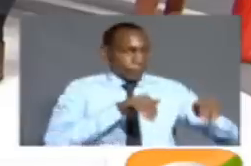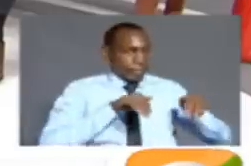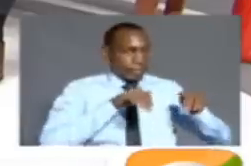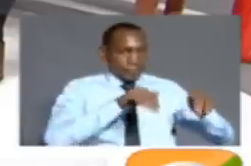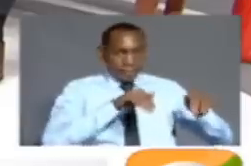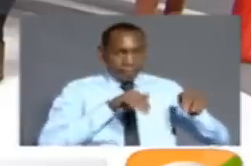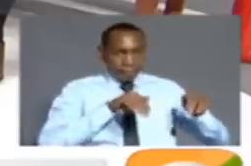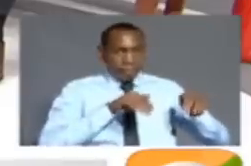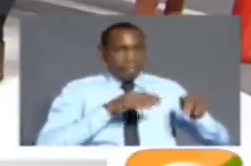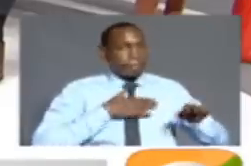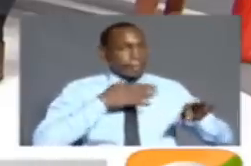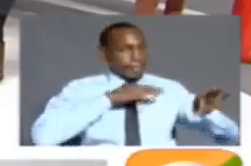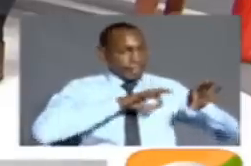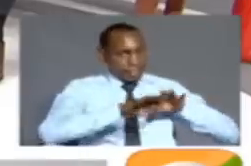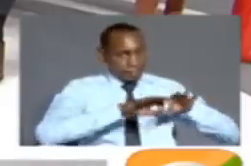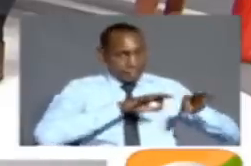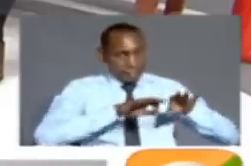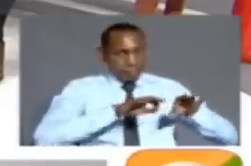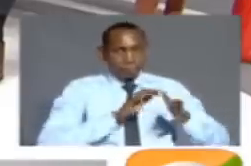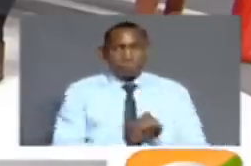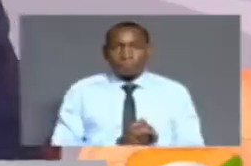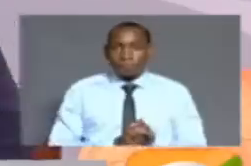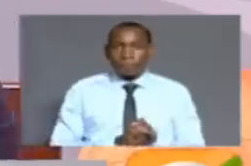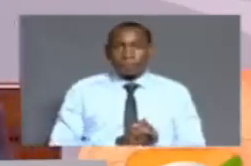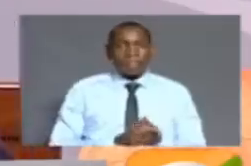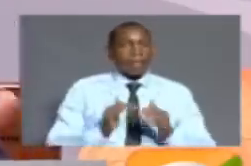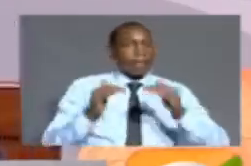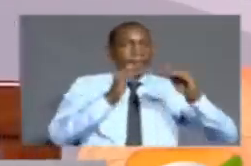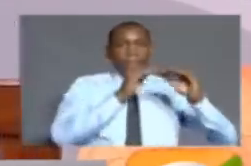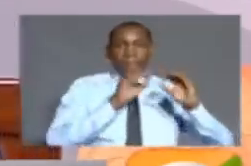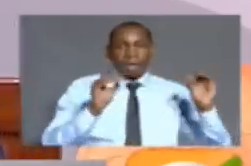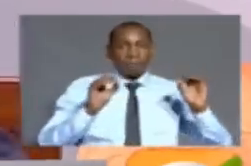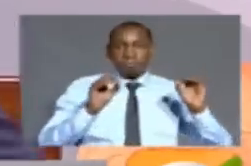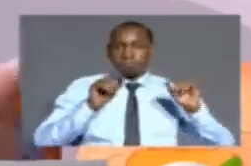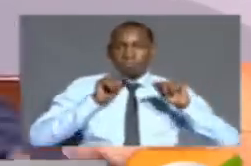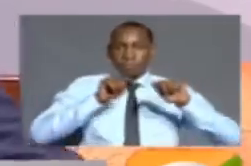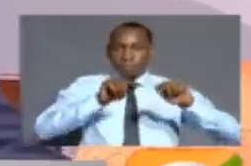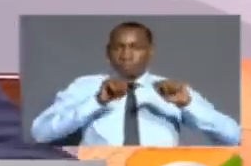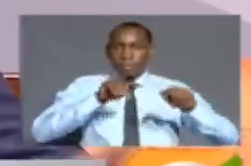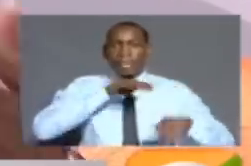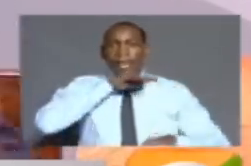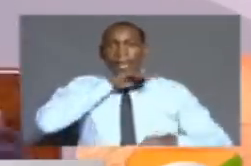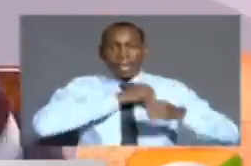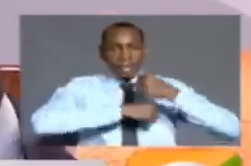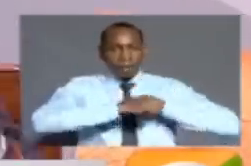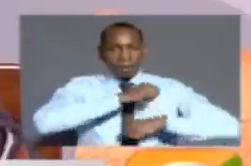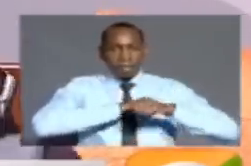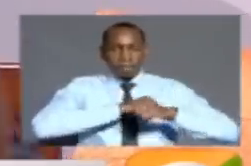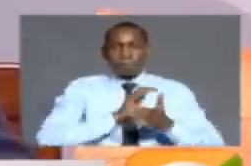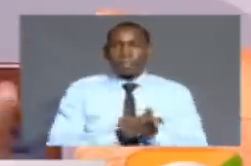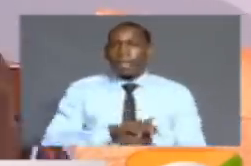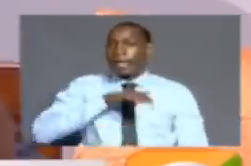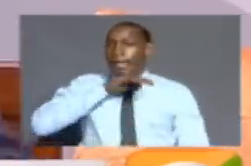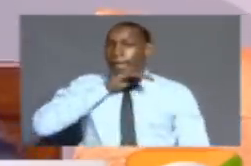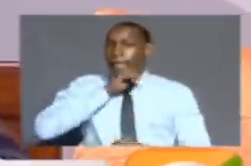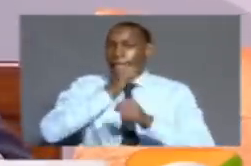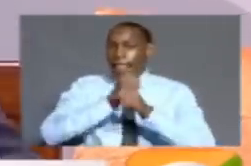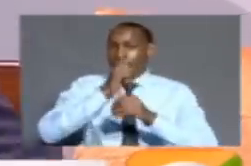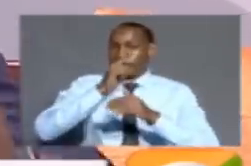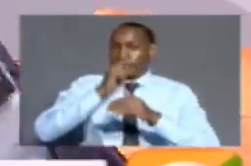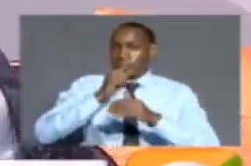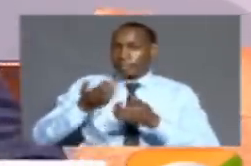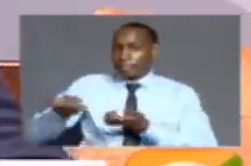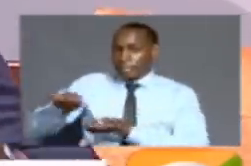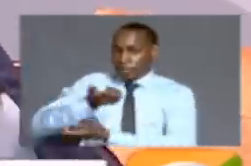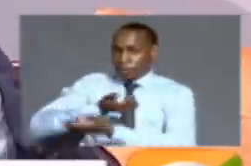Let me just quantify my name. I don't think it would be fair for us to criticize what Raila has done. Because what Raila has done for this economy